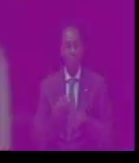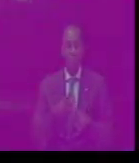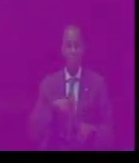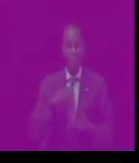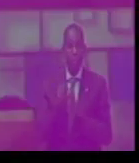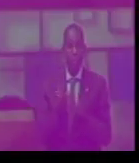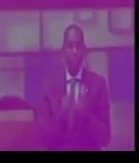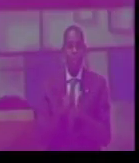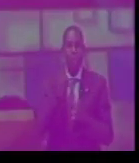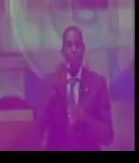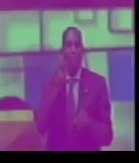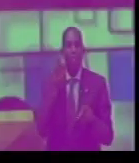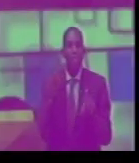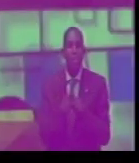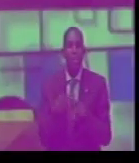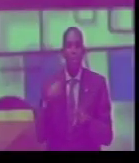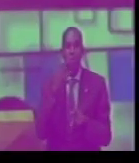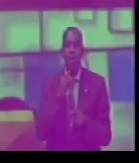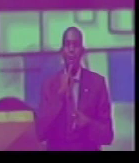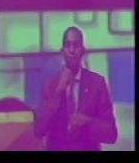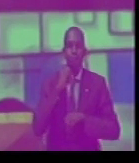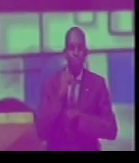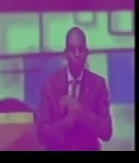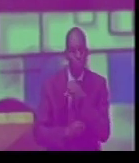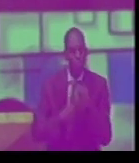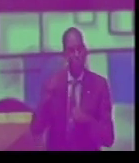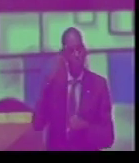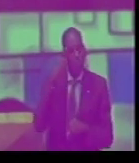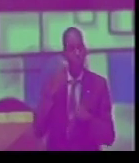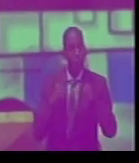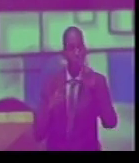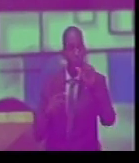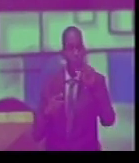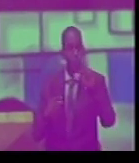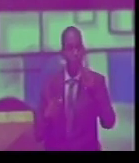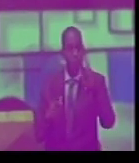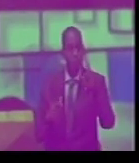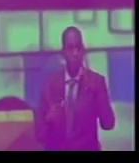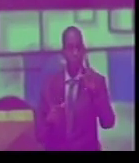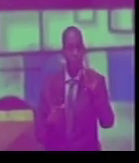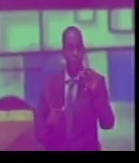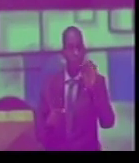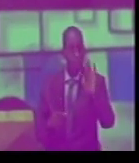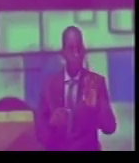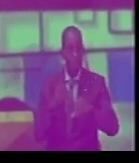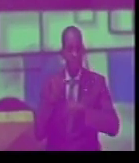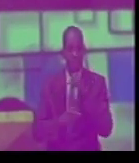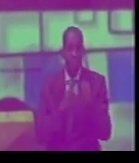now we take this all the way from Lagos State of this sister who has been suffering for